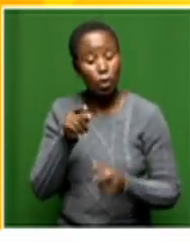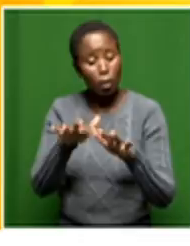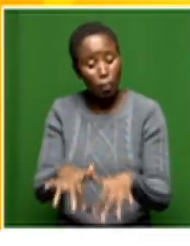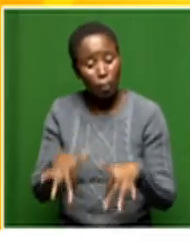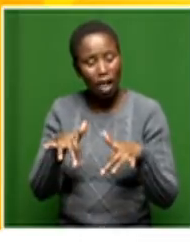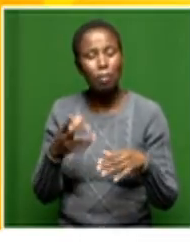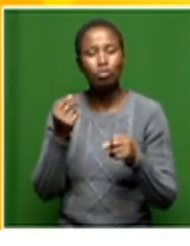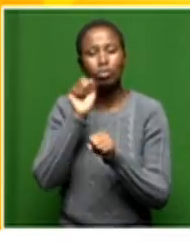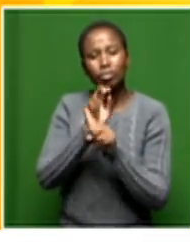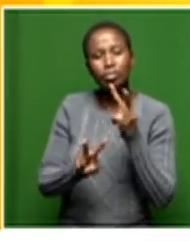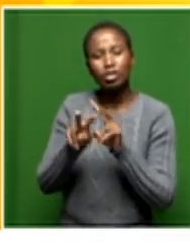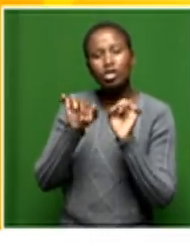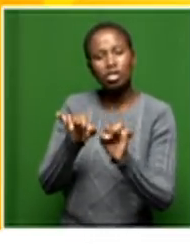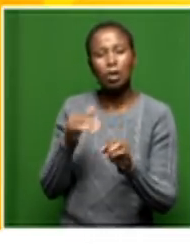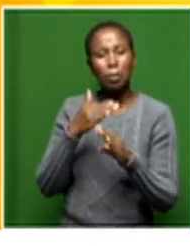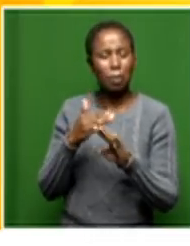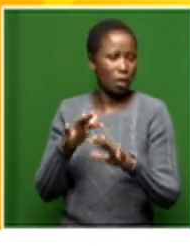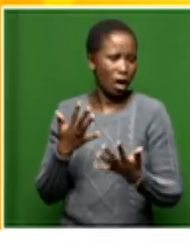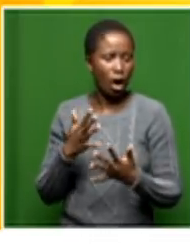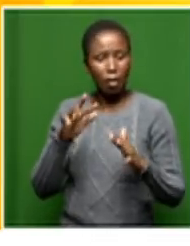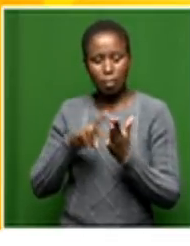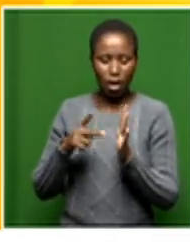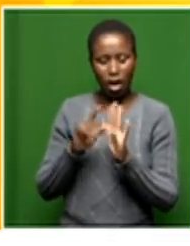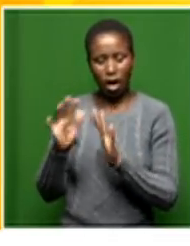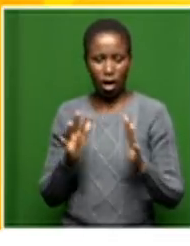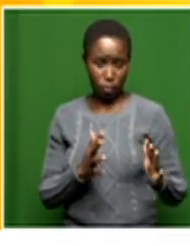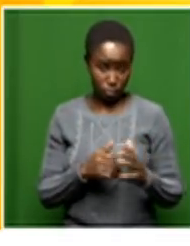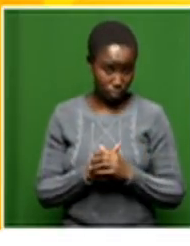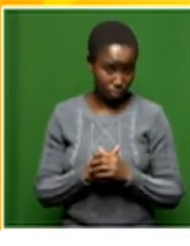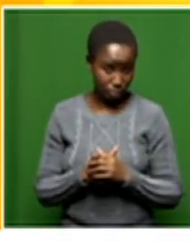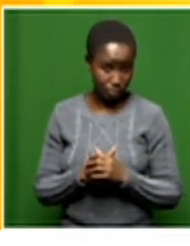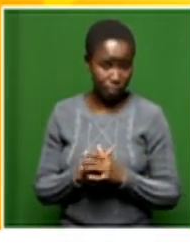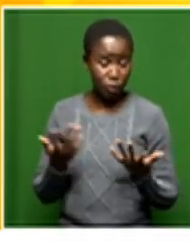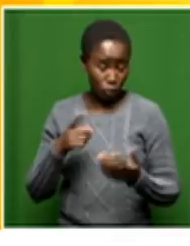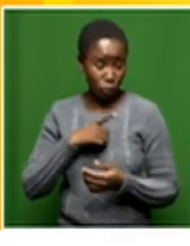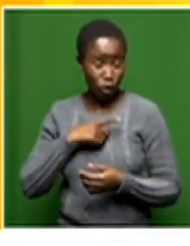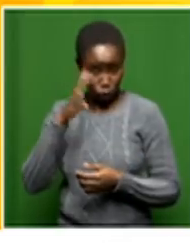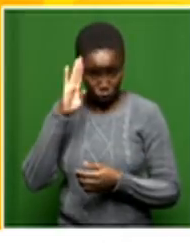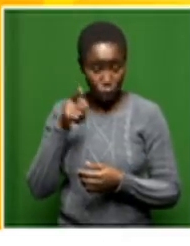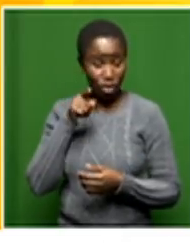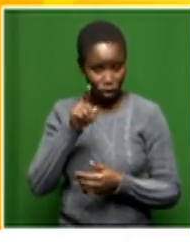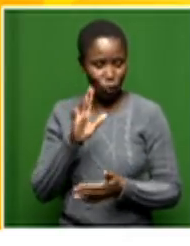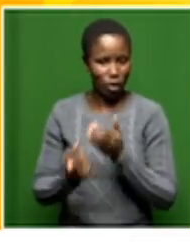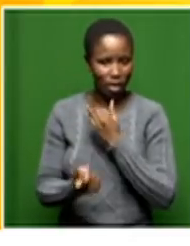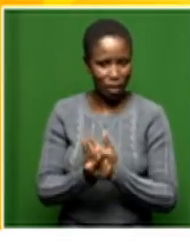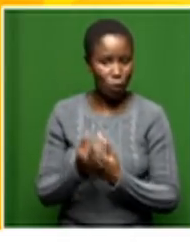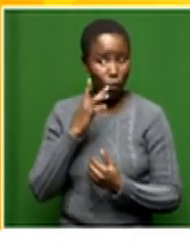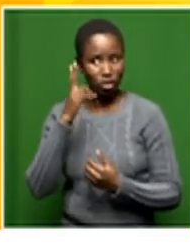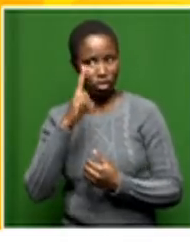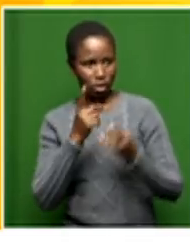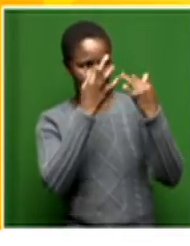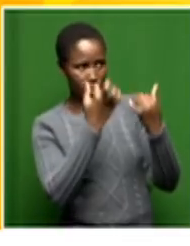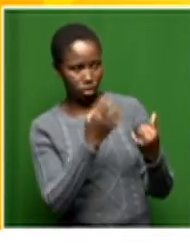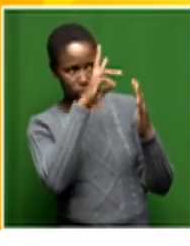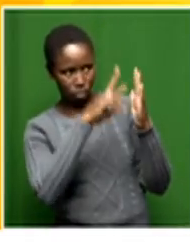your oversight role with regard to how things play out? You may not have known that this would happen when you saw the budget